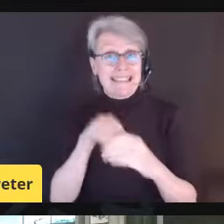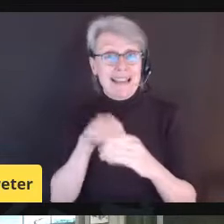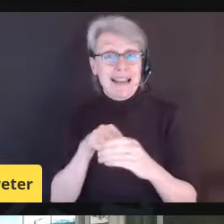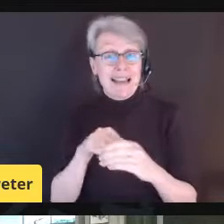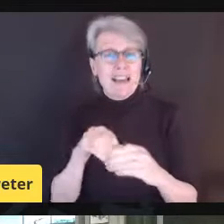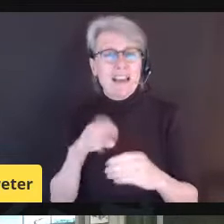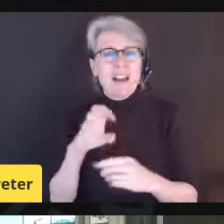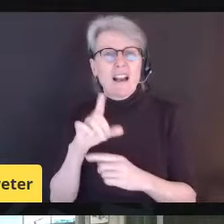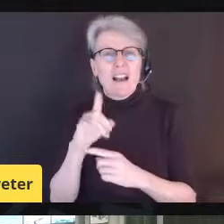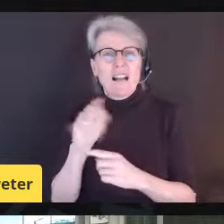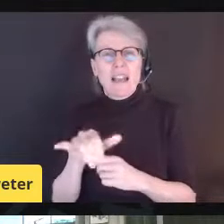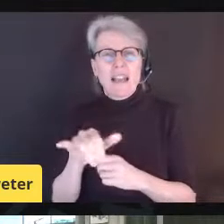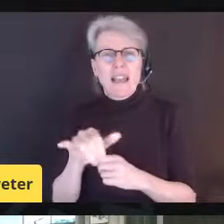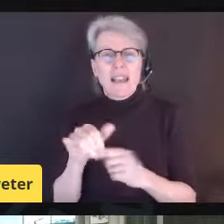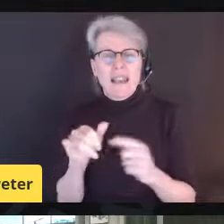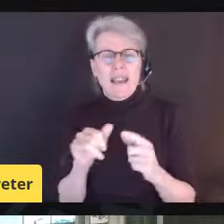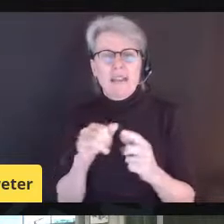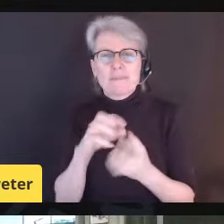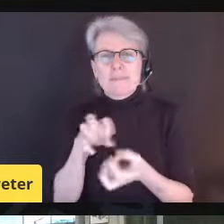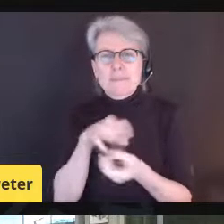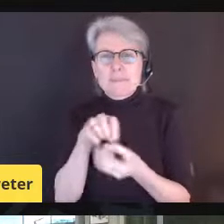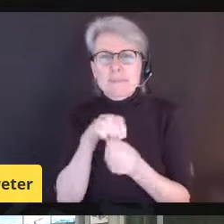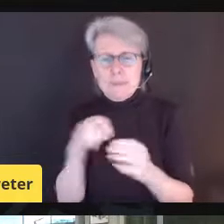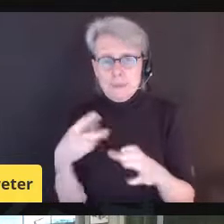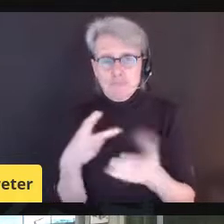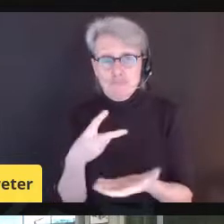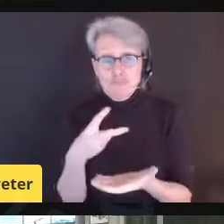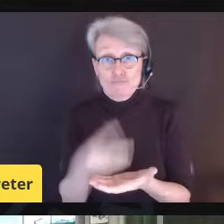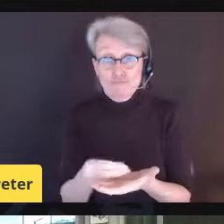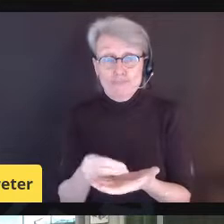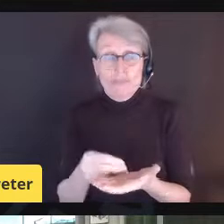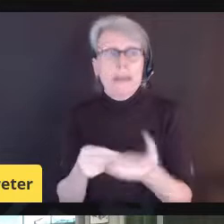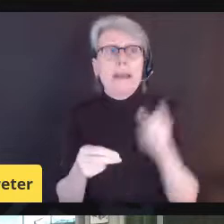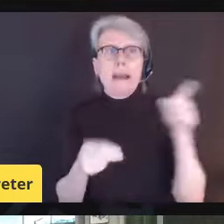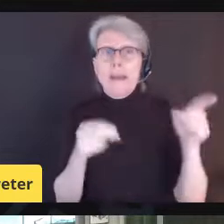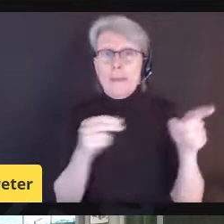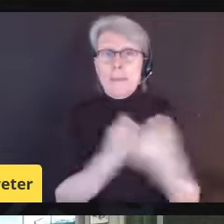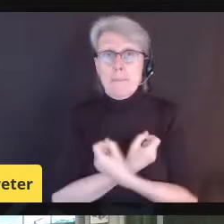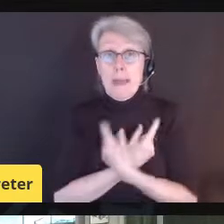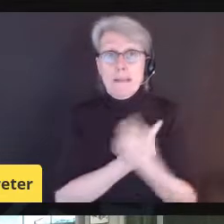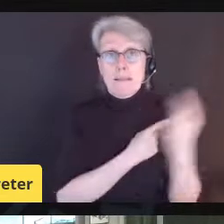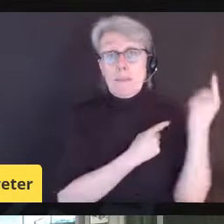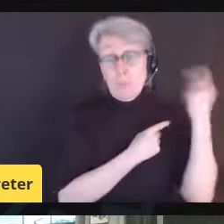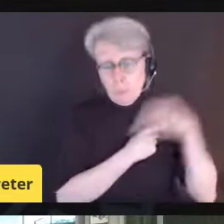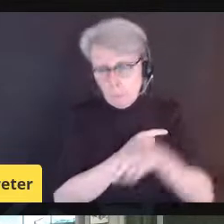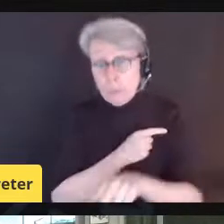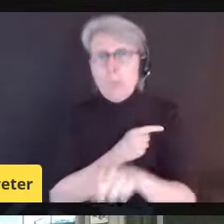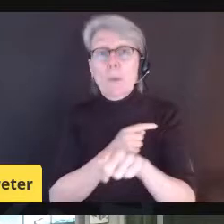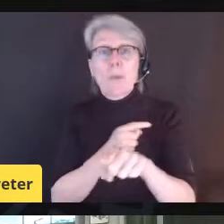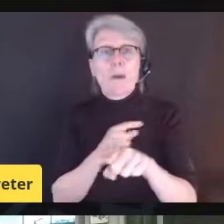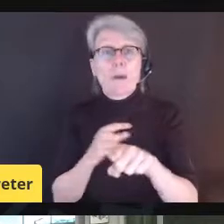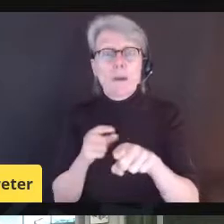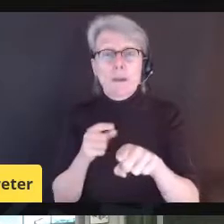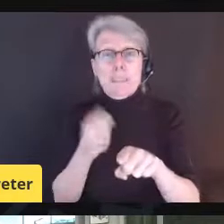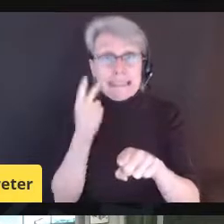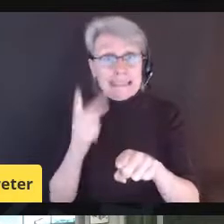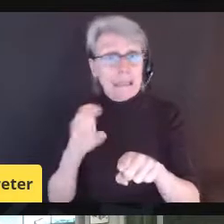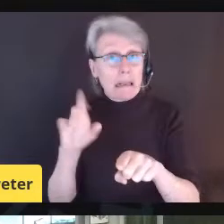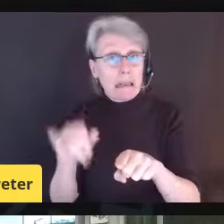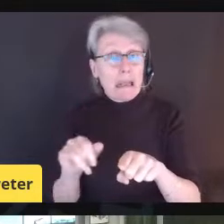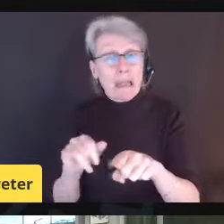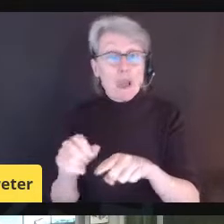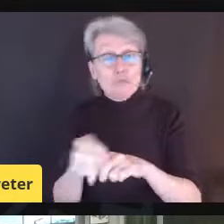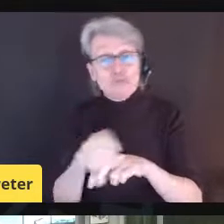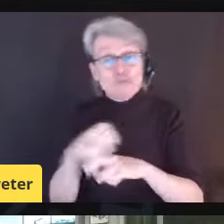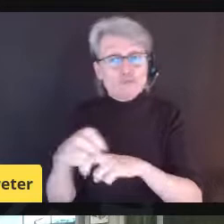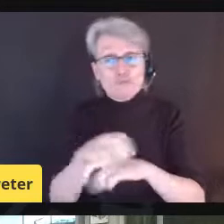clay mixture almost. And so the bats will go into the bat boxes, and then they will move around in the